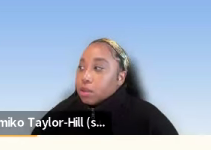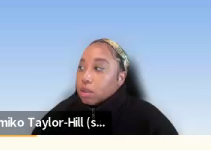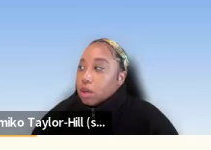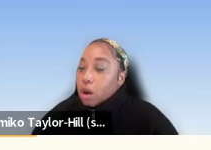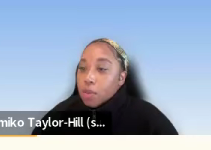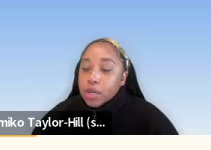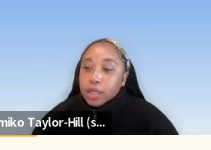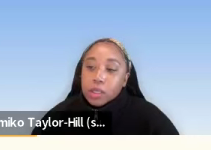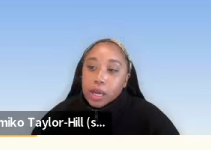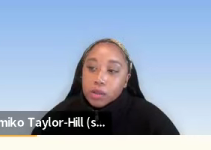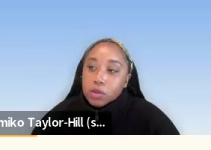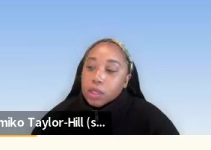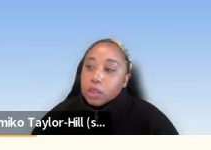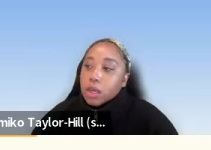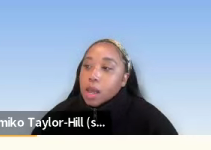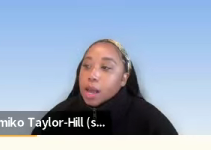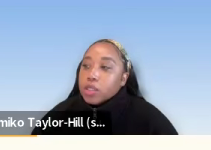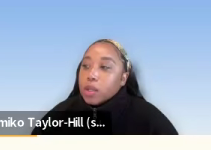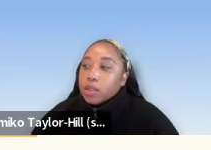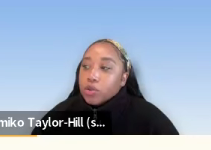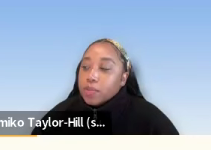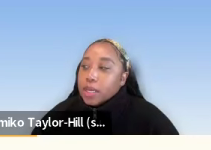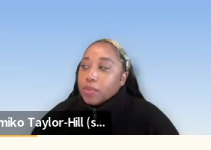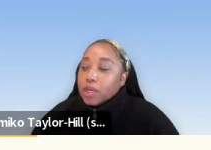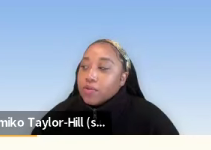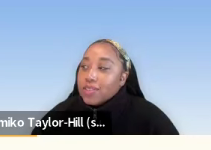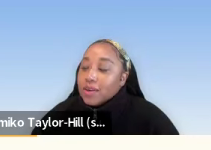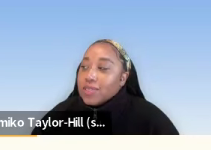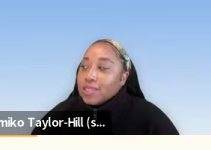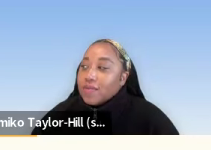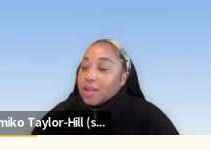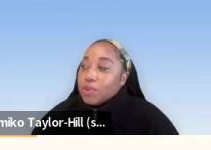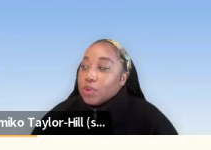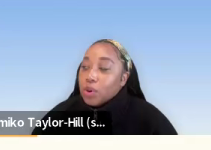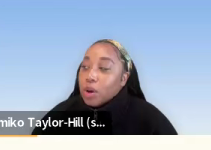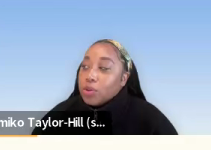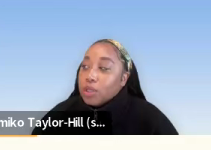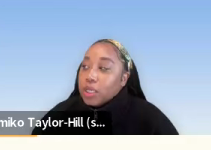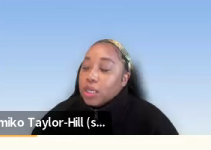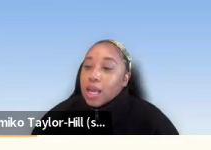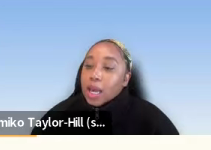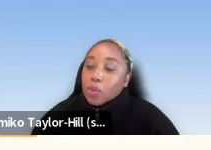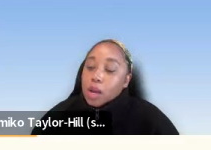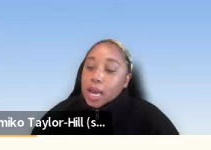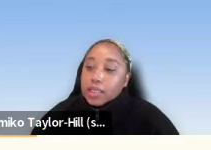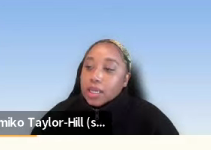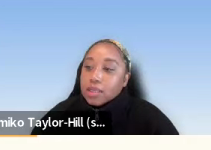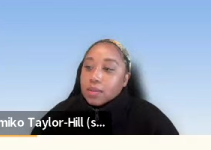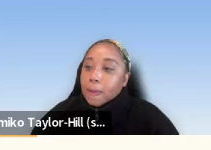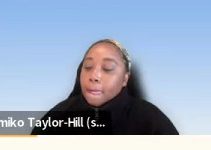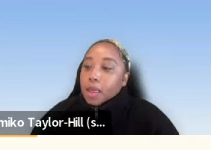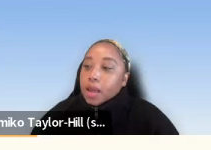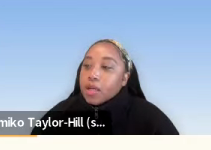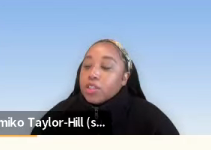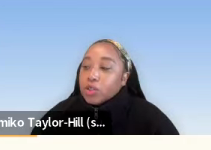make harm reduction, health screenings, as well as treatment and recovery services available to all who need and want